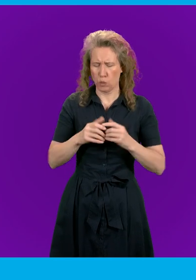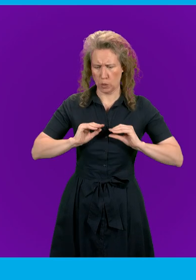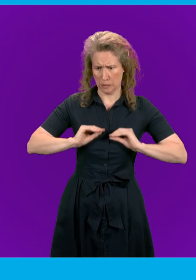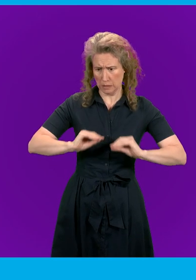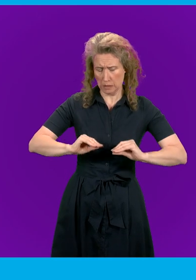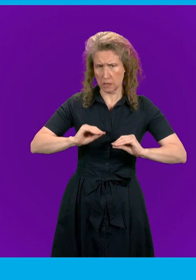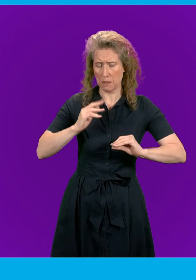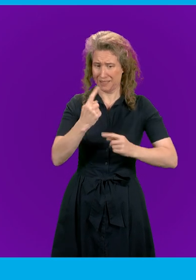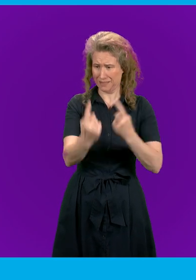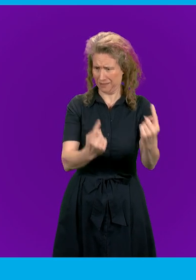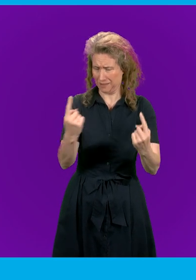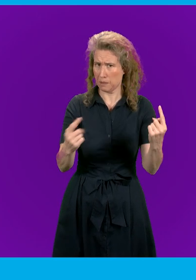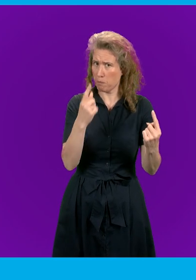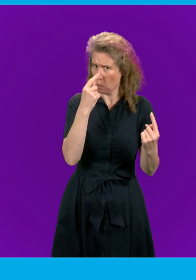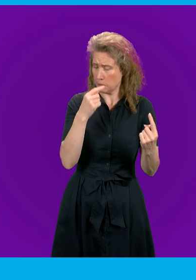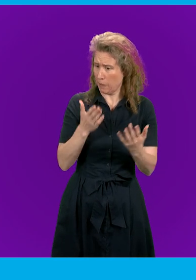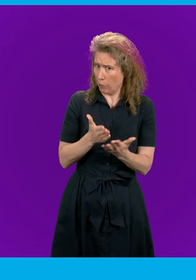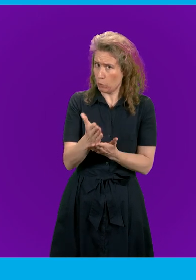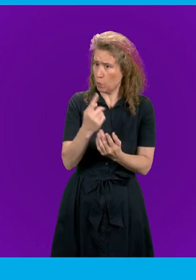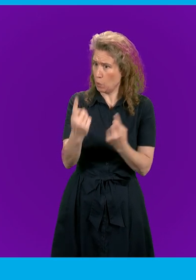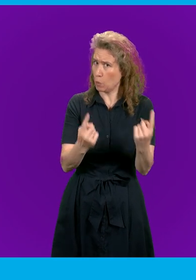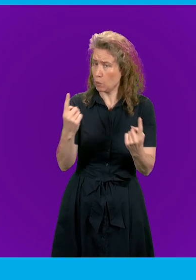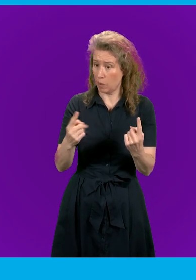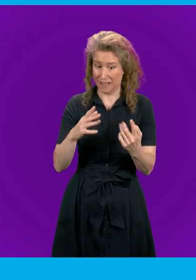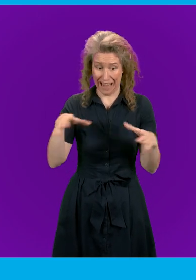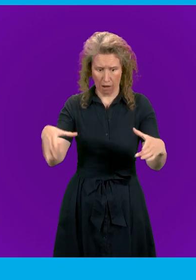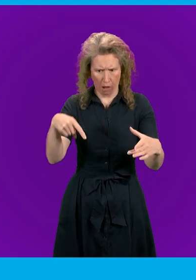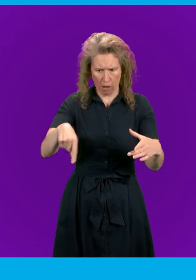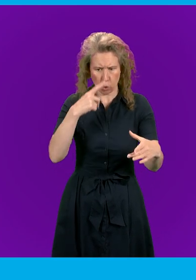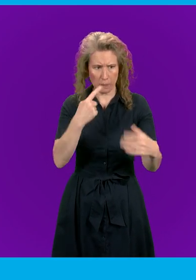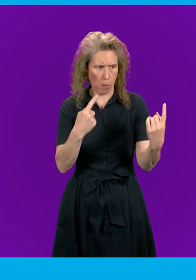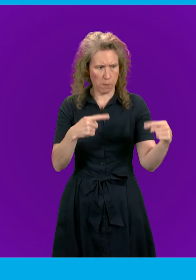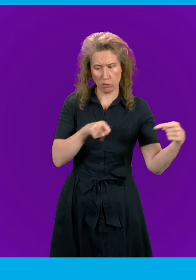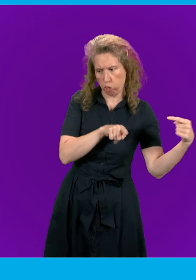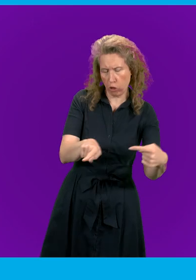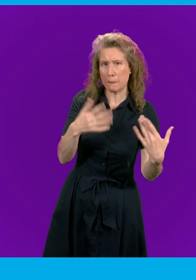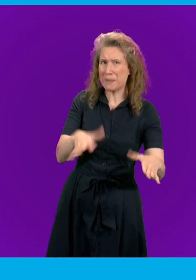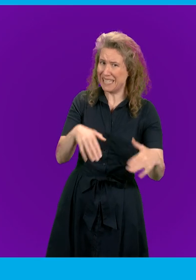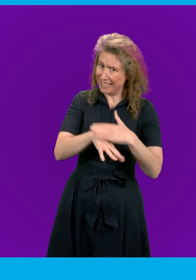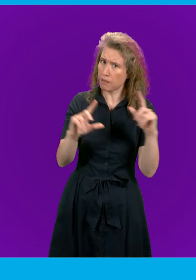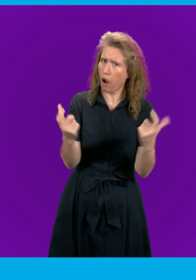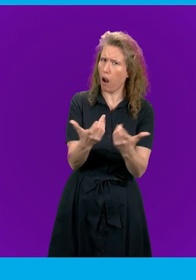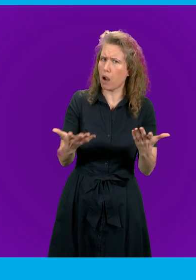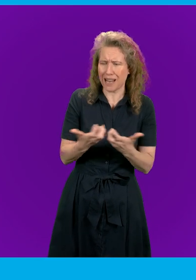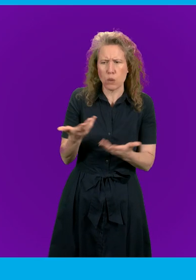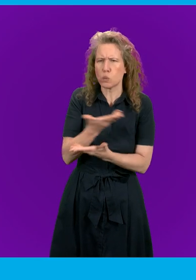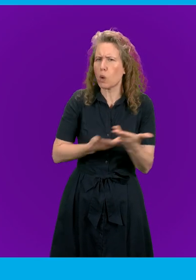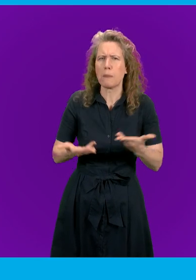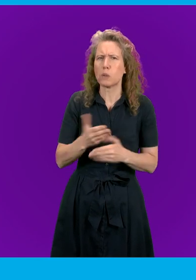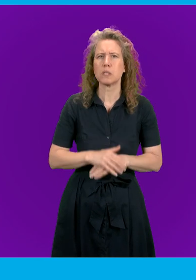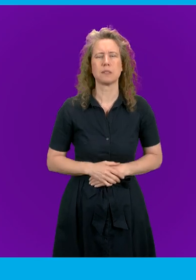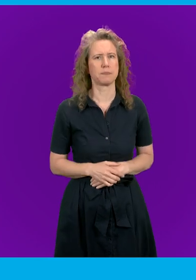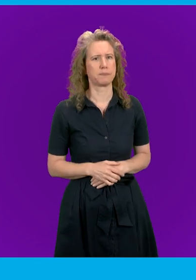when students may have experienced this from their peers within that class setting? We'll start with... I